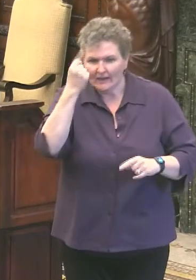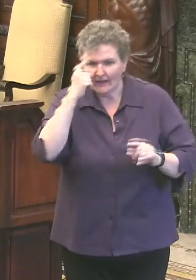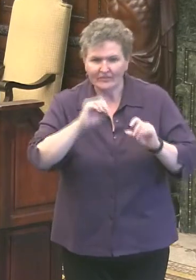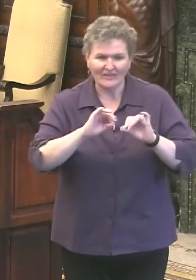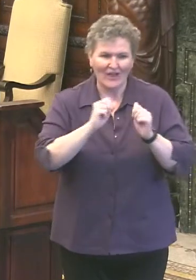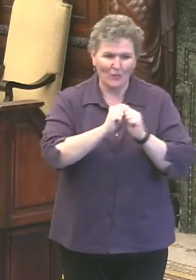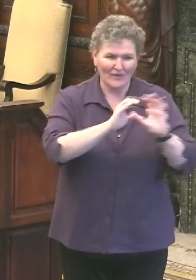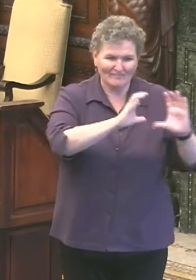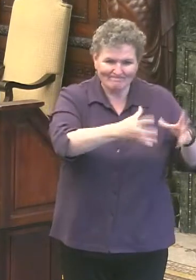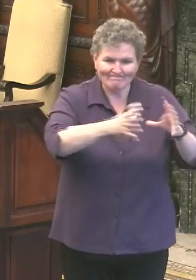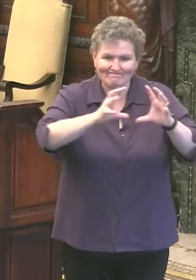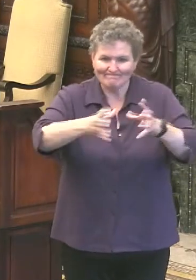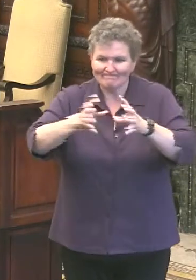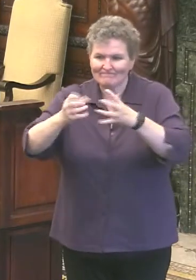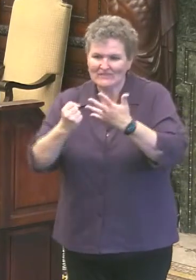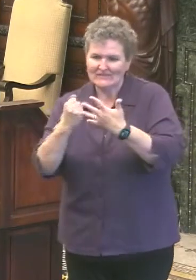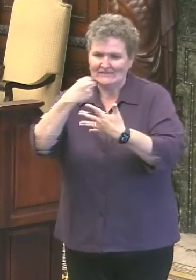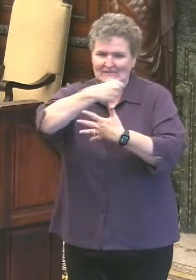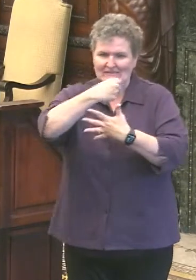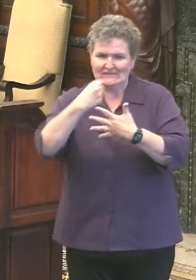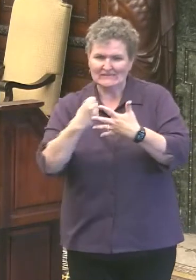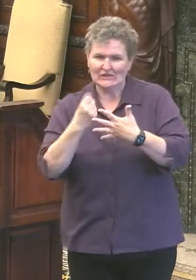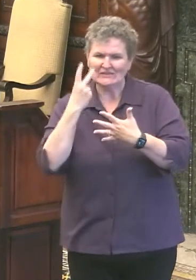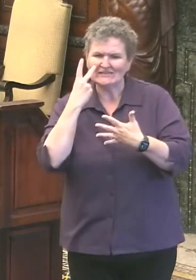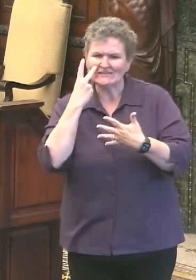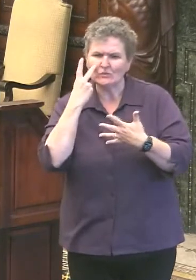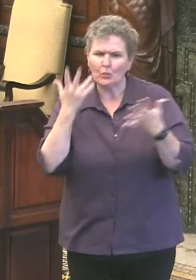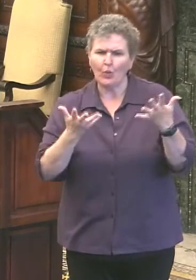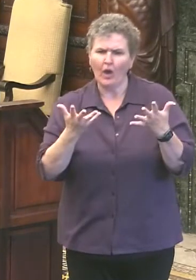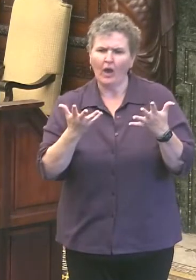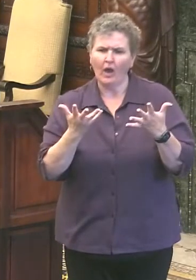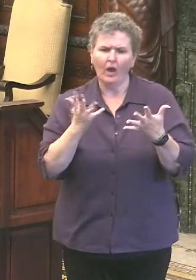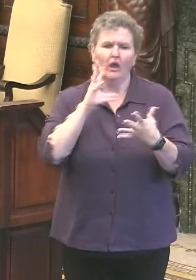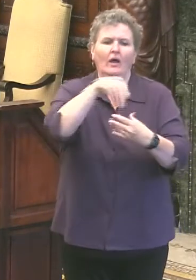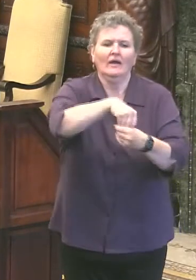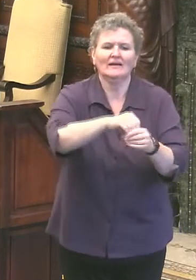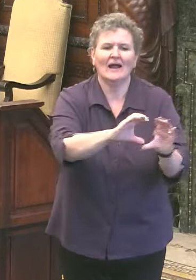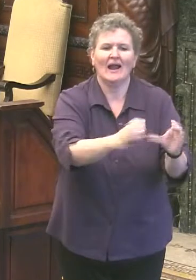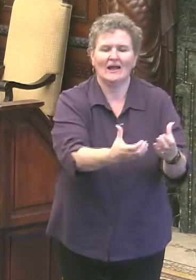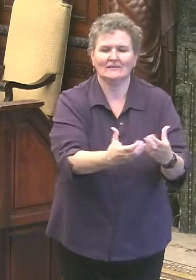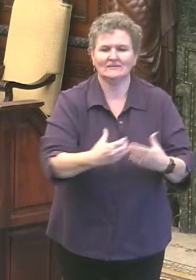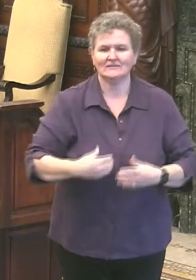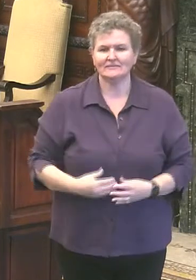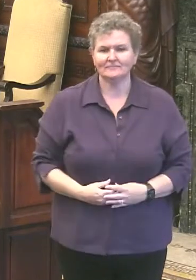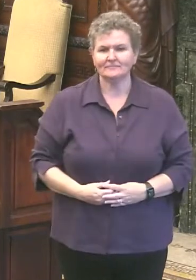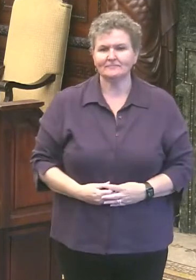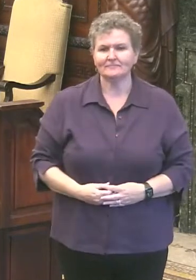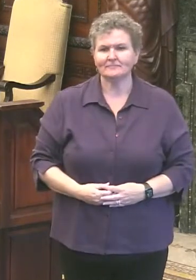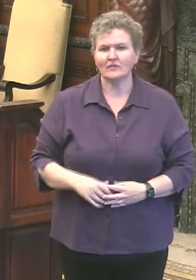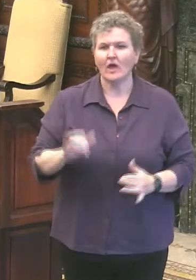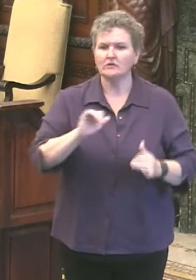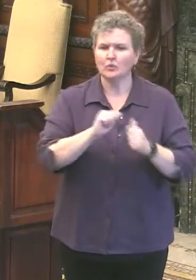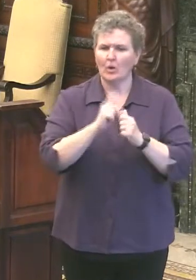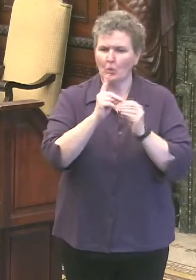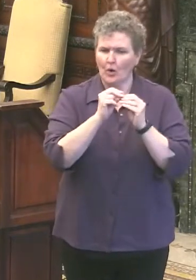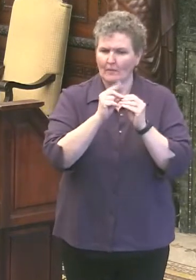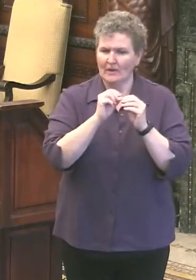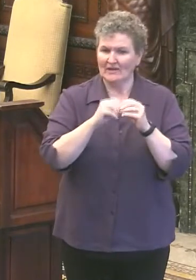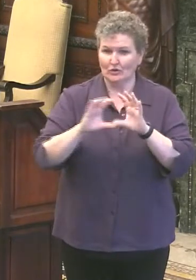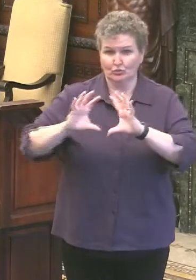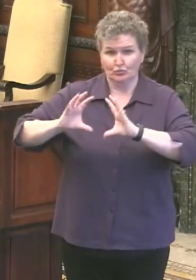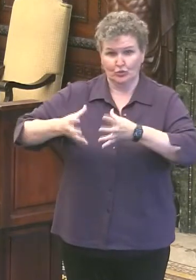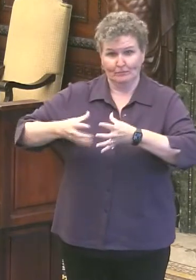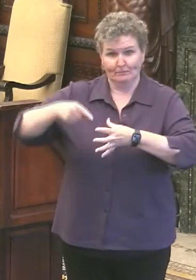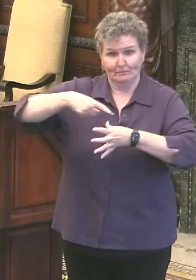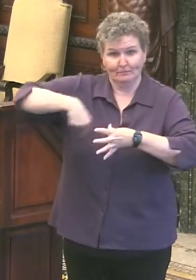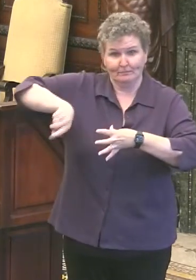we would want to see on a more regular basis, if not every day. I'll add one group to that category, and those are children in career